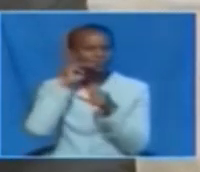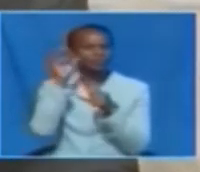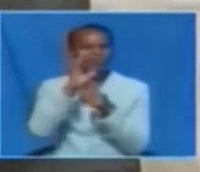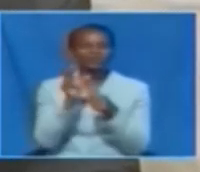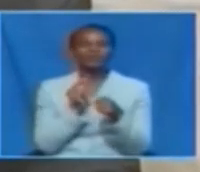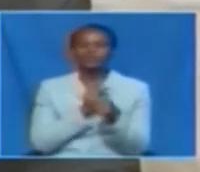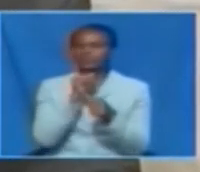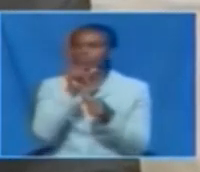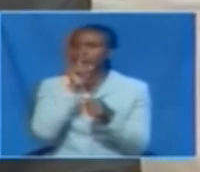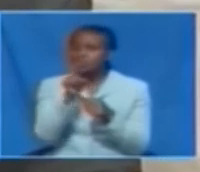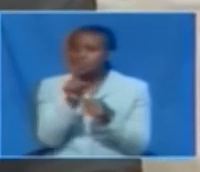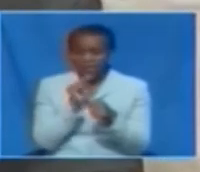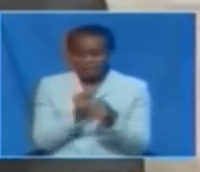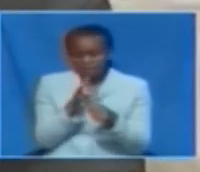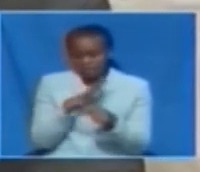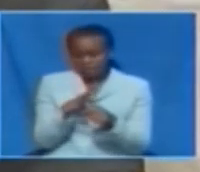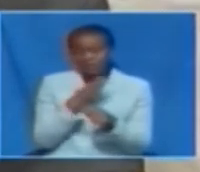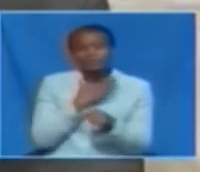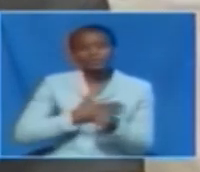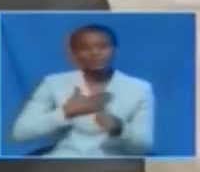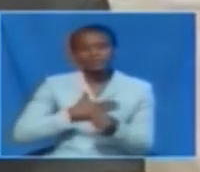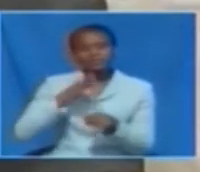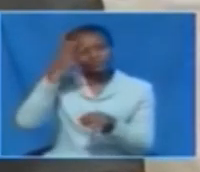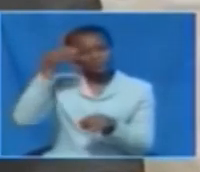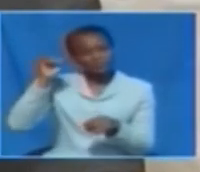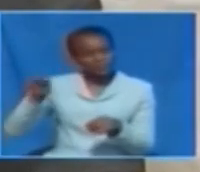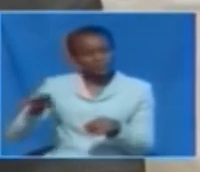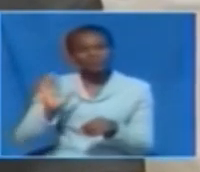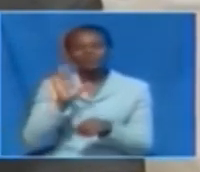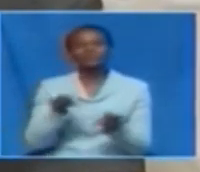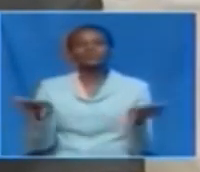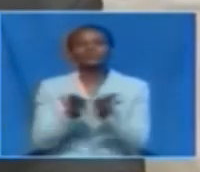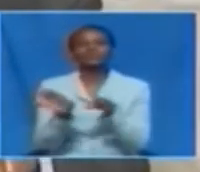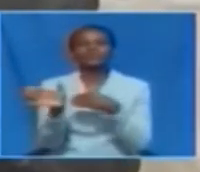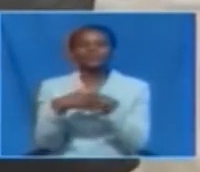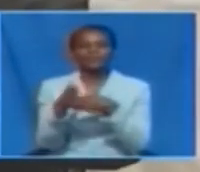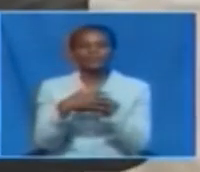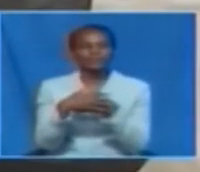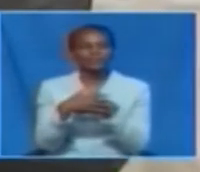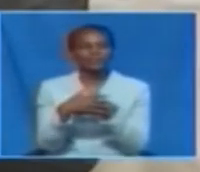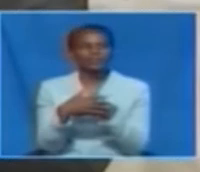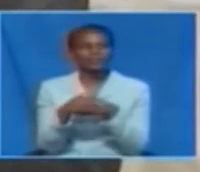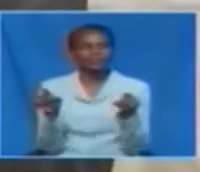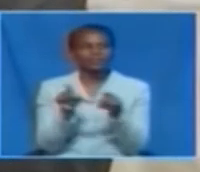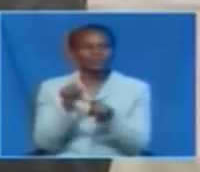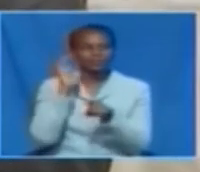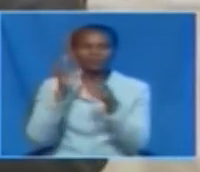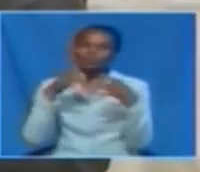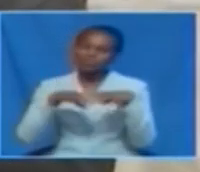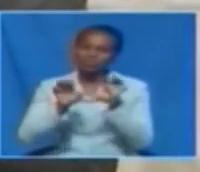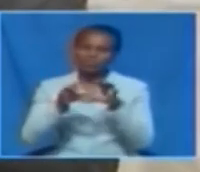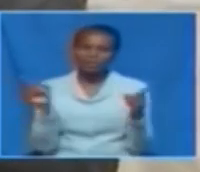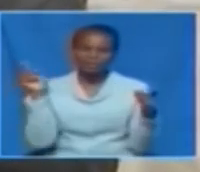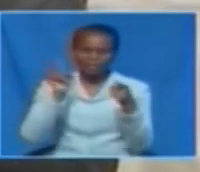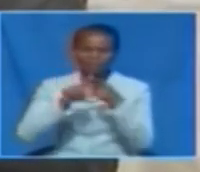not sure, we are not comfortable here. Please do not close your house. And so this will continue to go on until